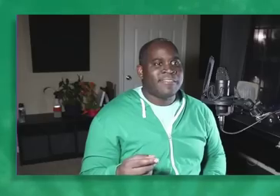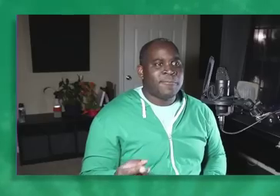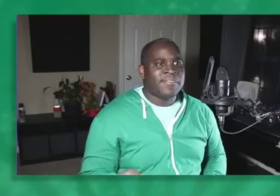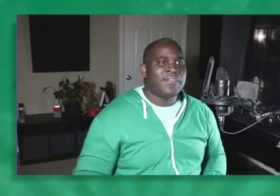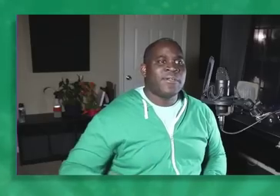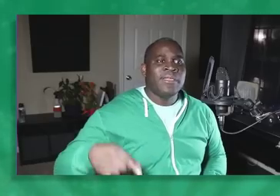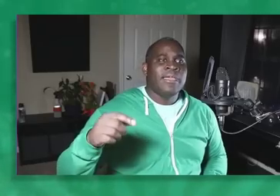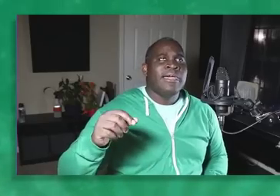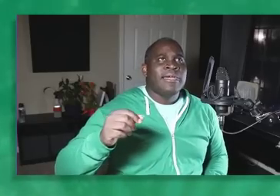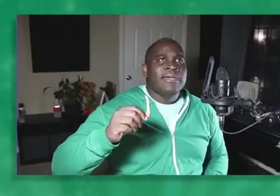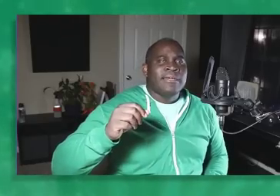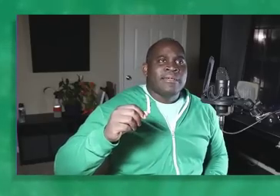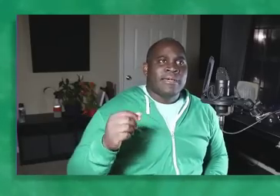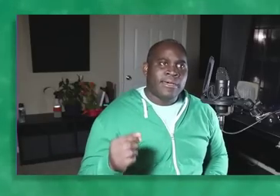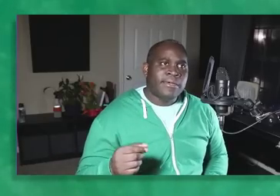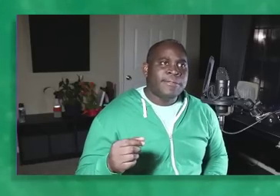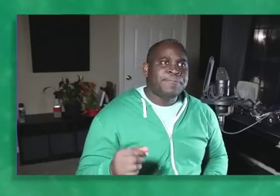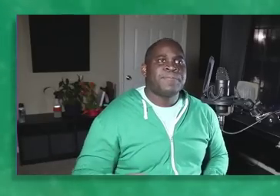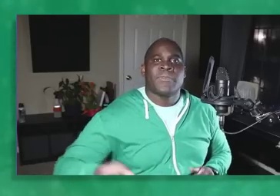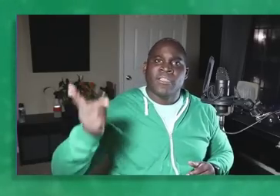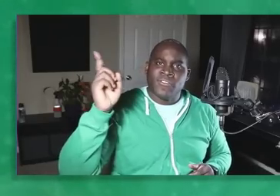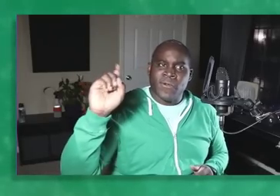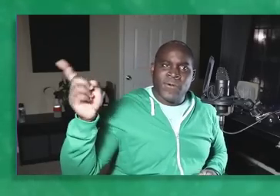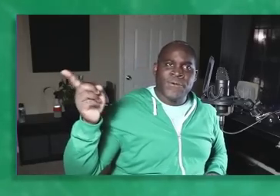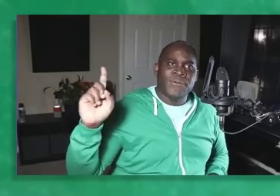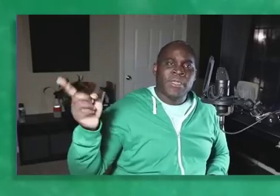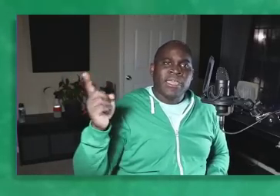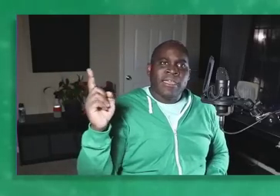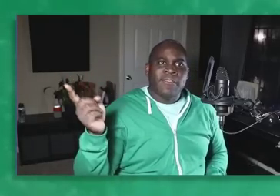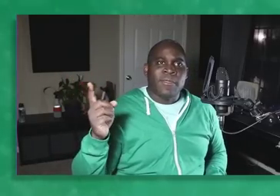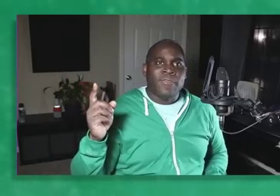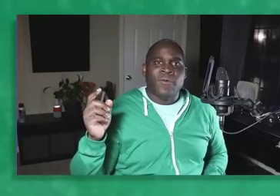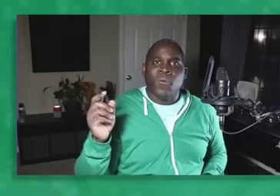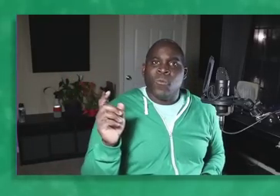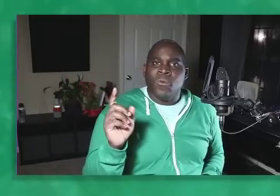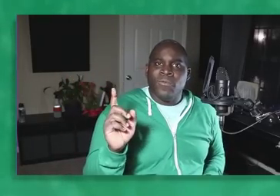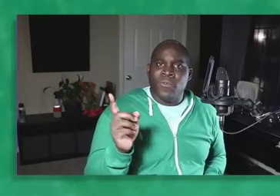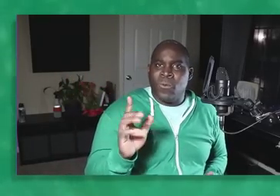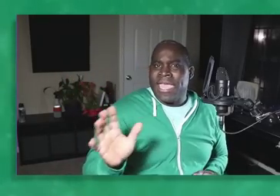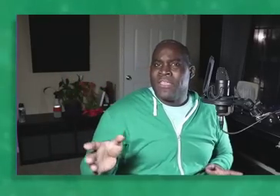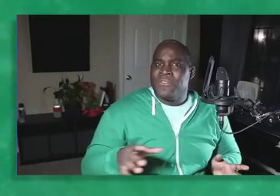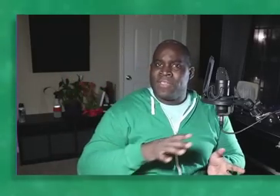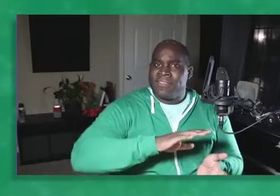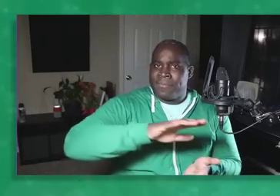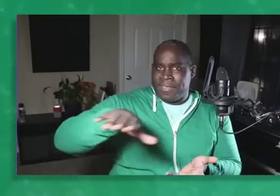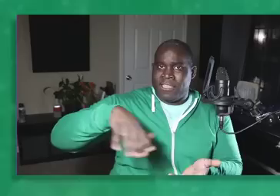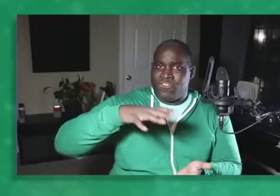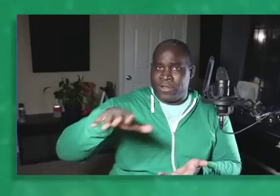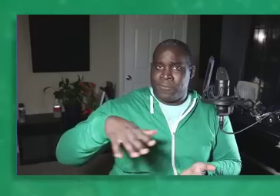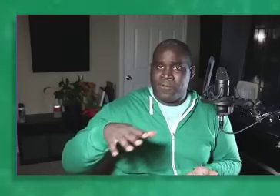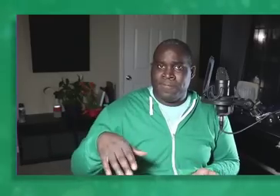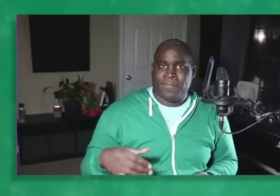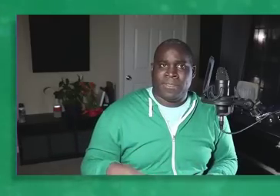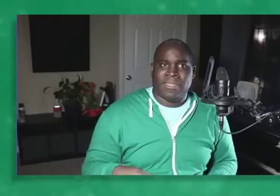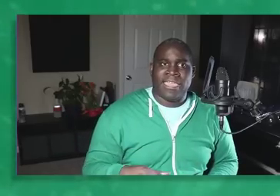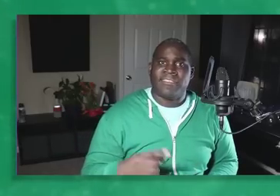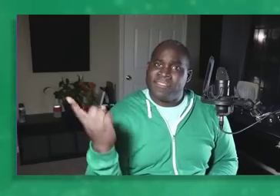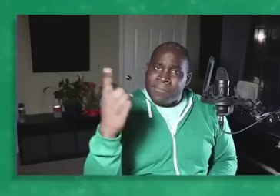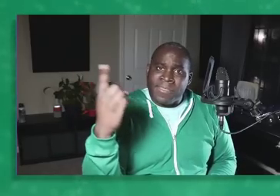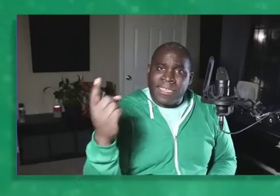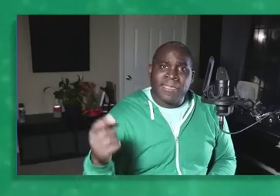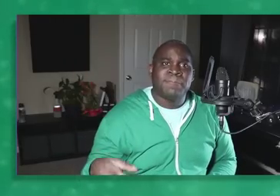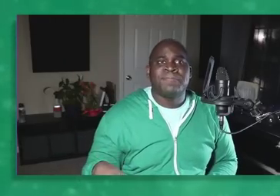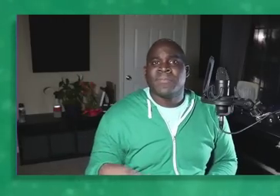you're gonna say someone's here, so the way how you say something in general,